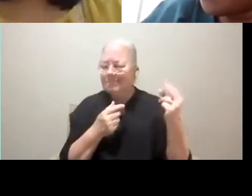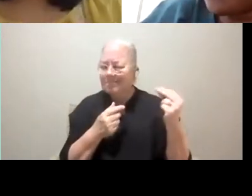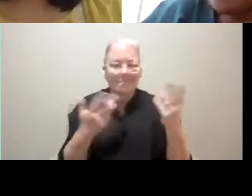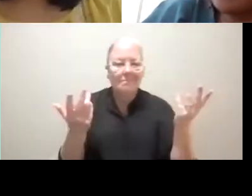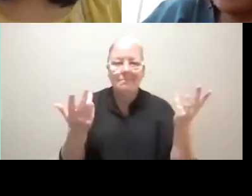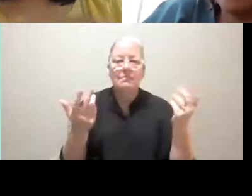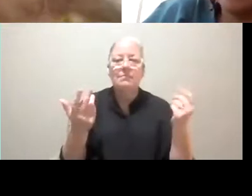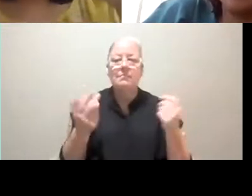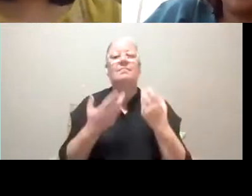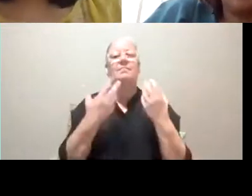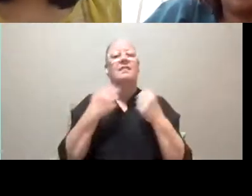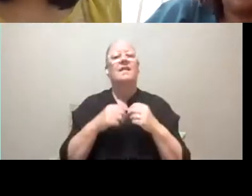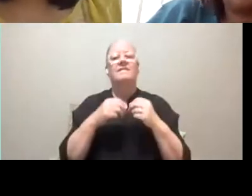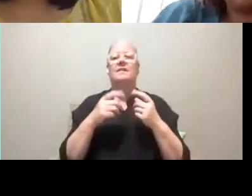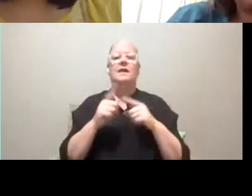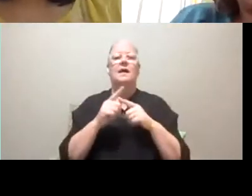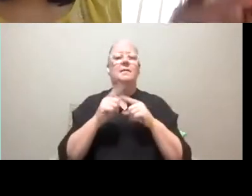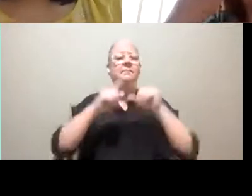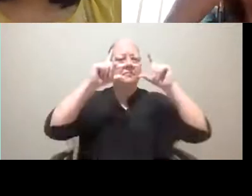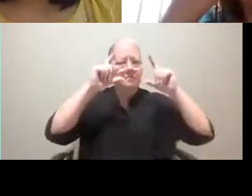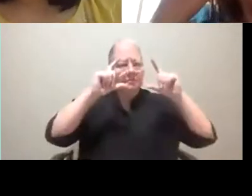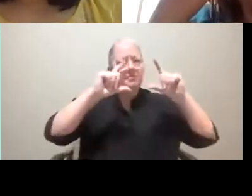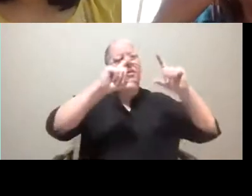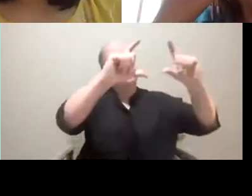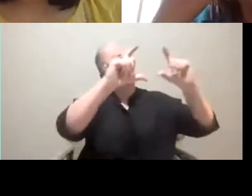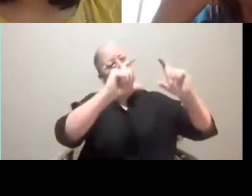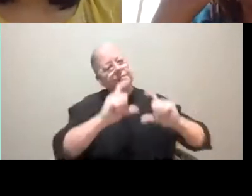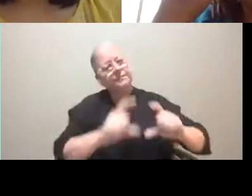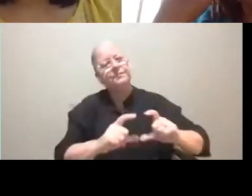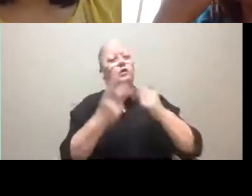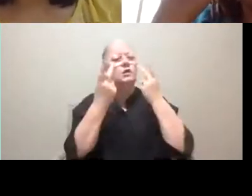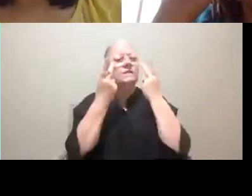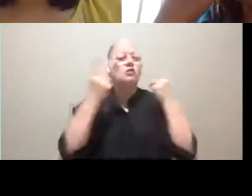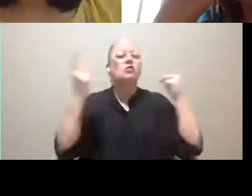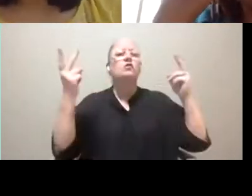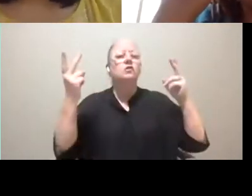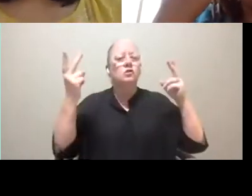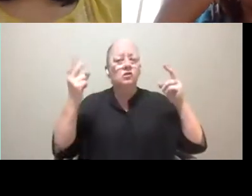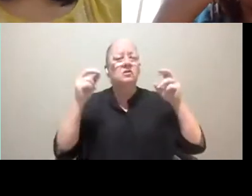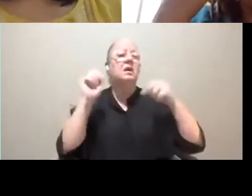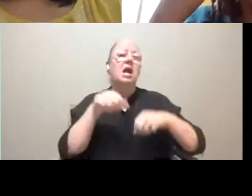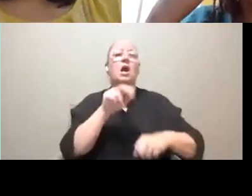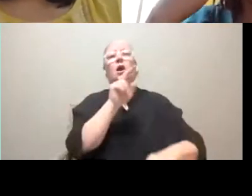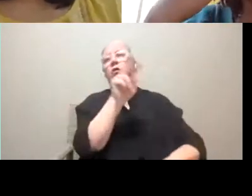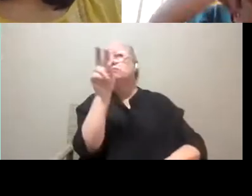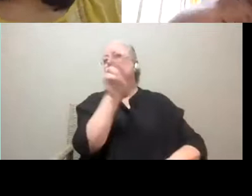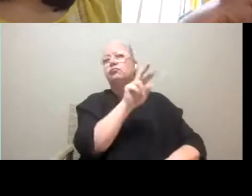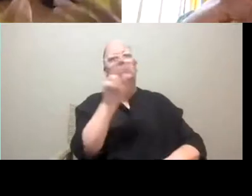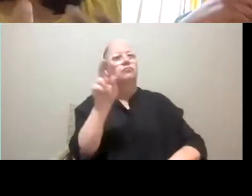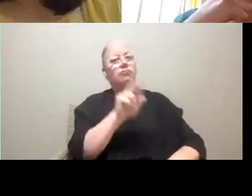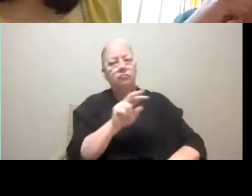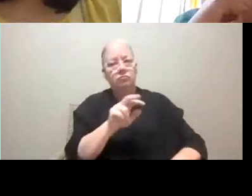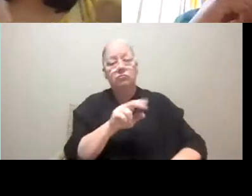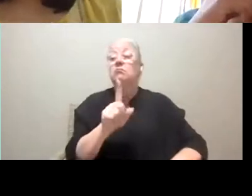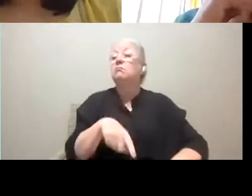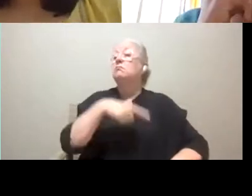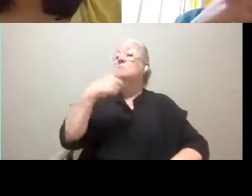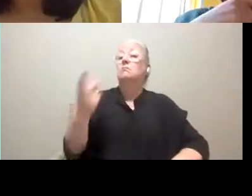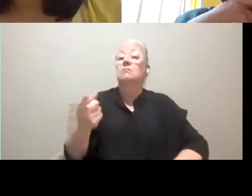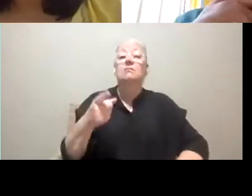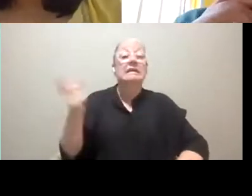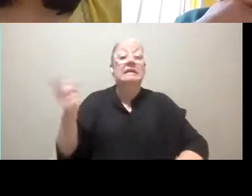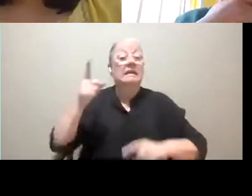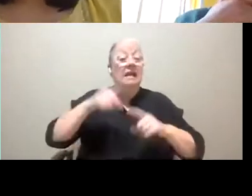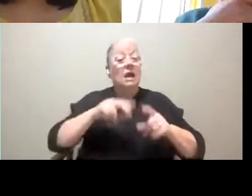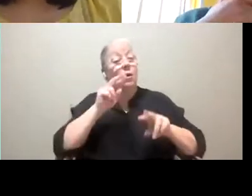and various, you know, visual aids that they can watch and learn. And for people who are unable to watch, they can use